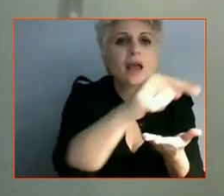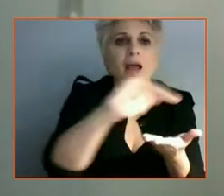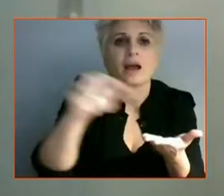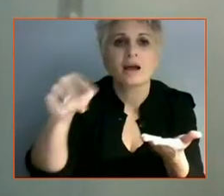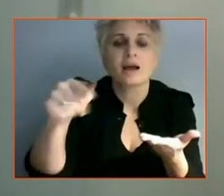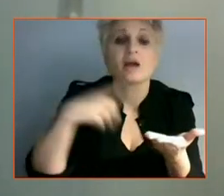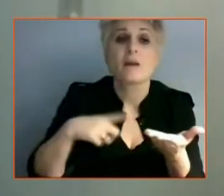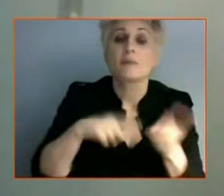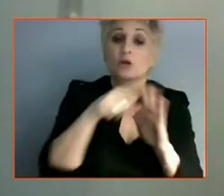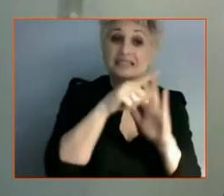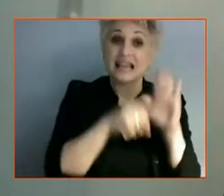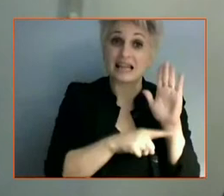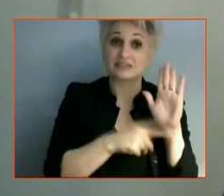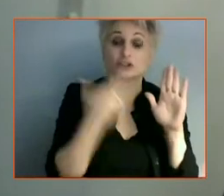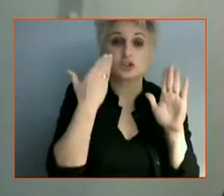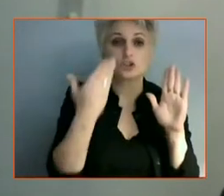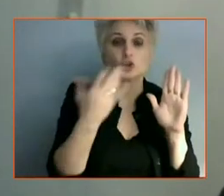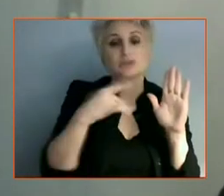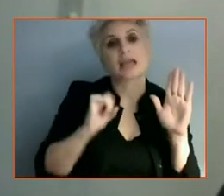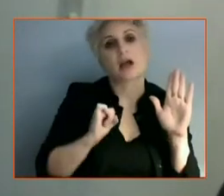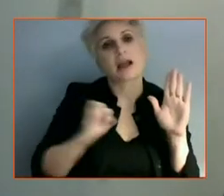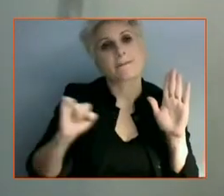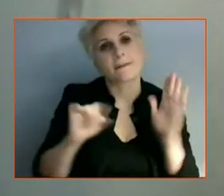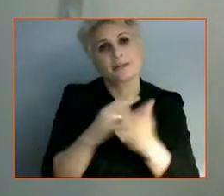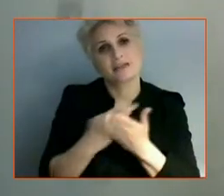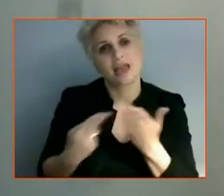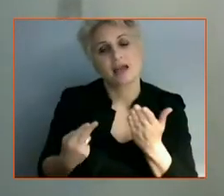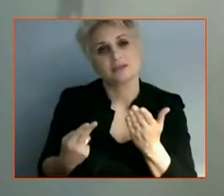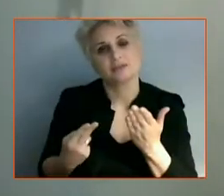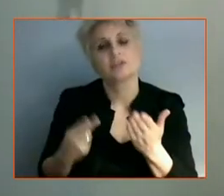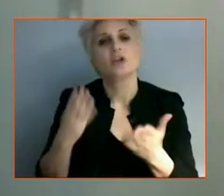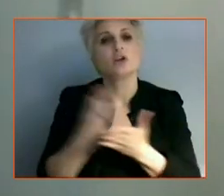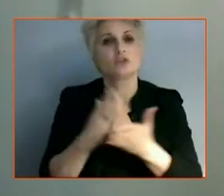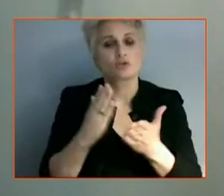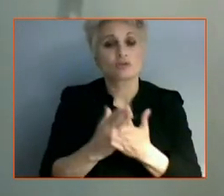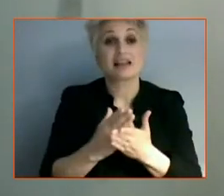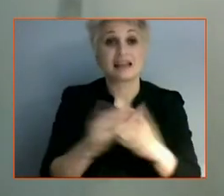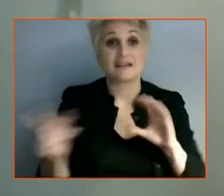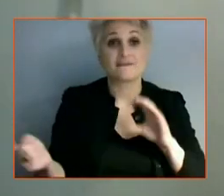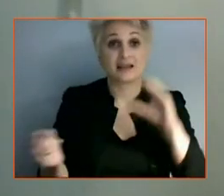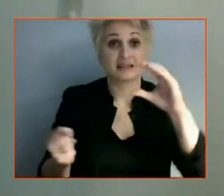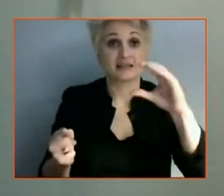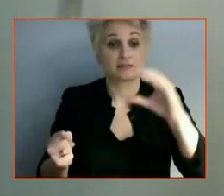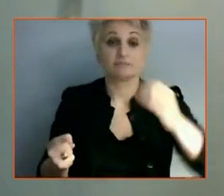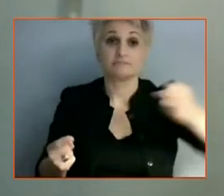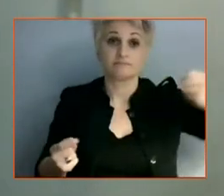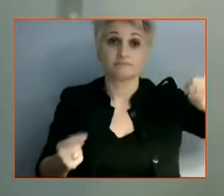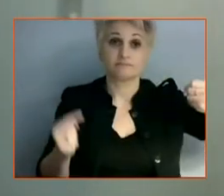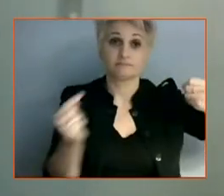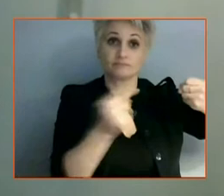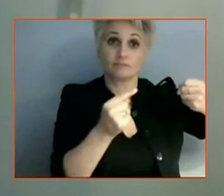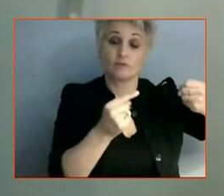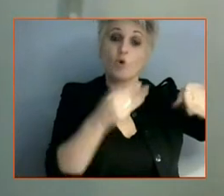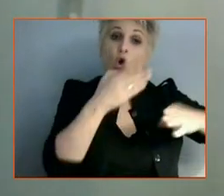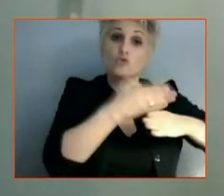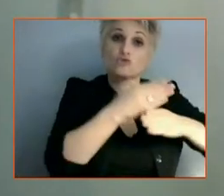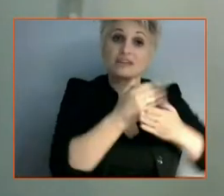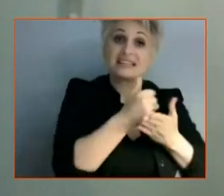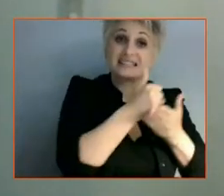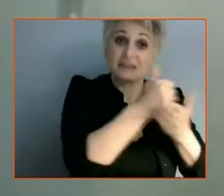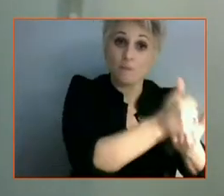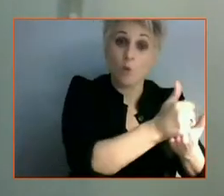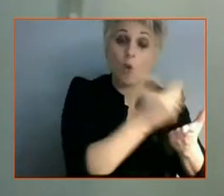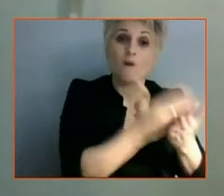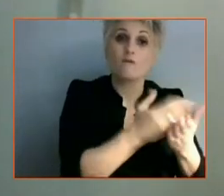provides a clear picture of our commitment to the arts. So we have set aside funding for careers support for job seekers, a creative